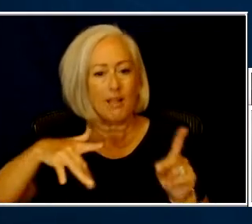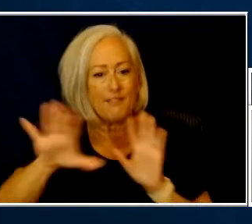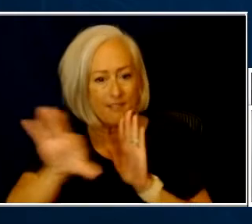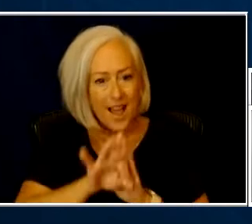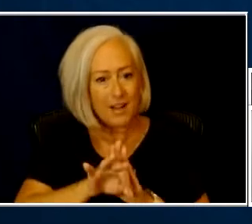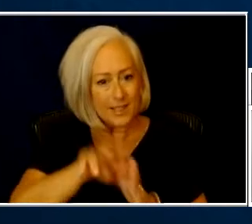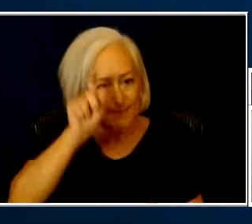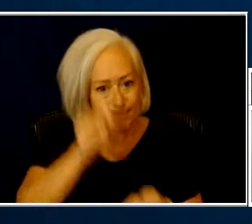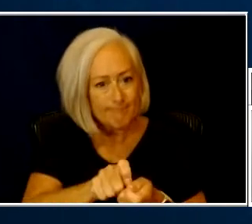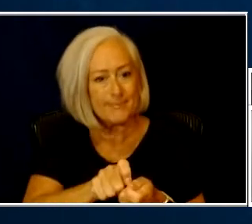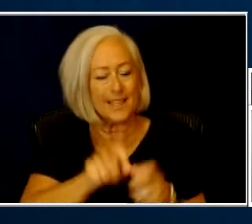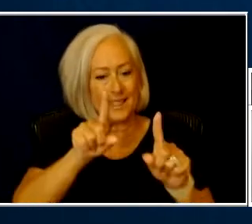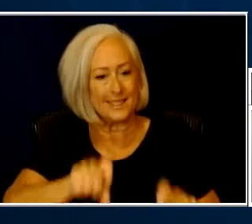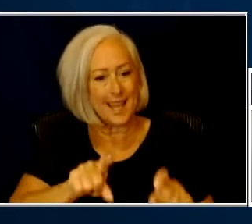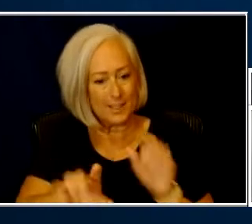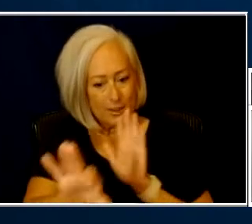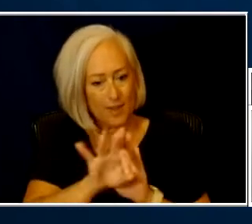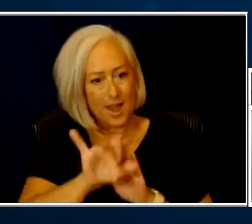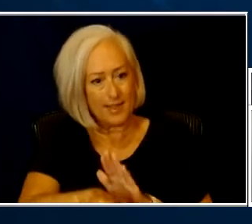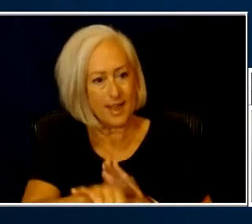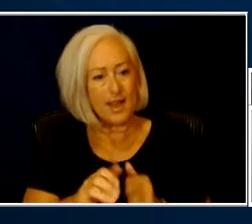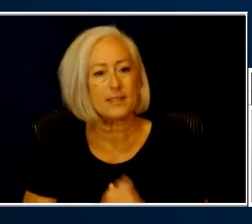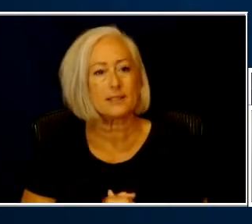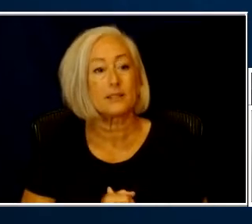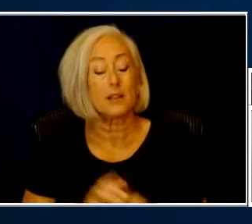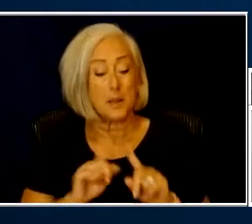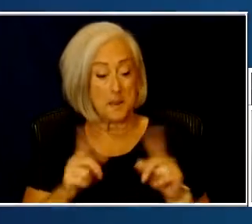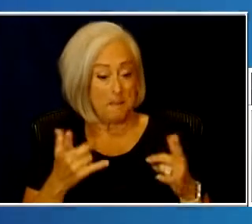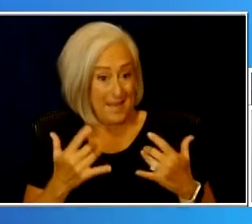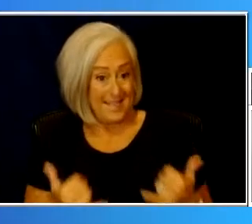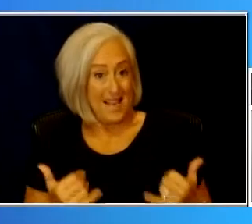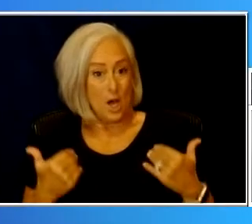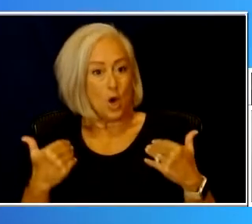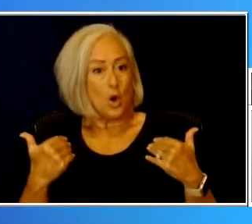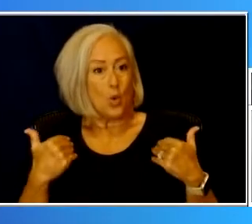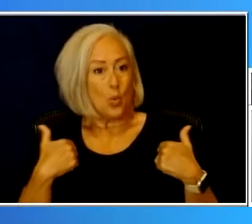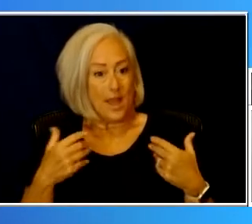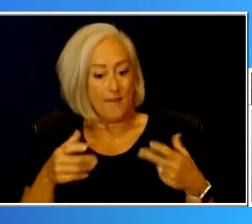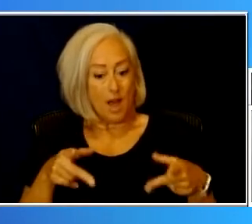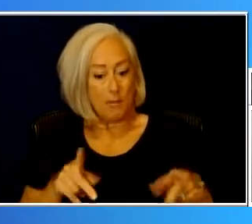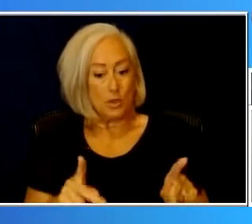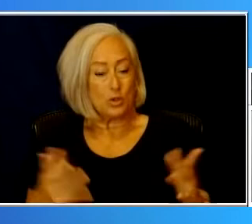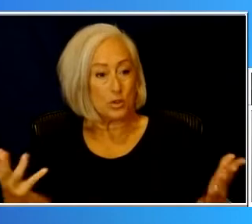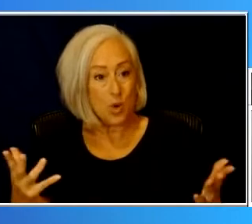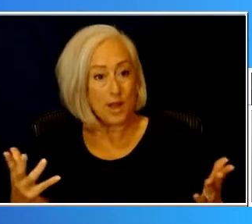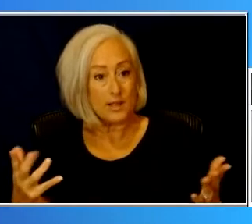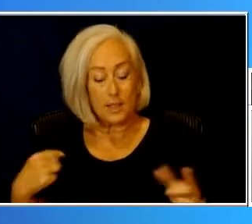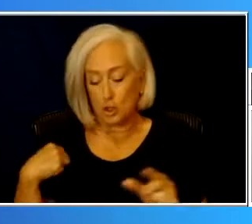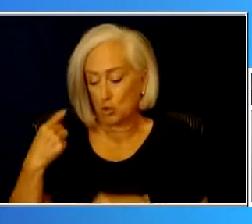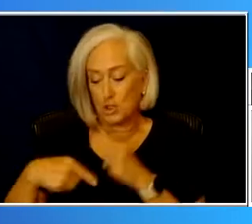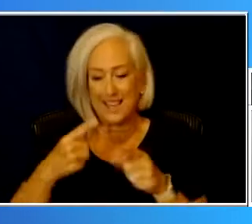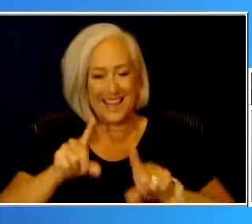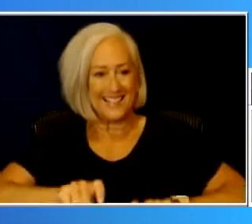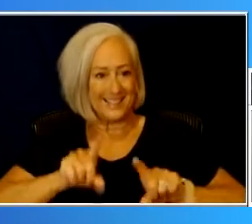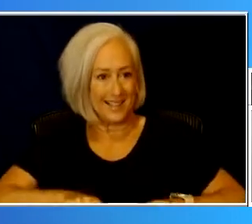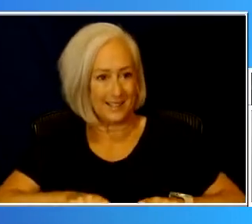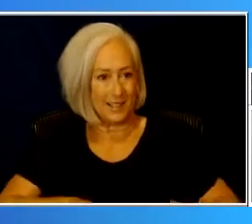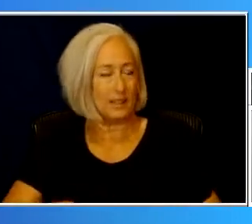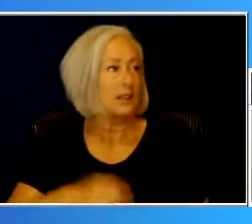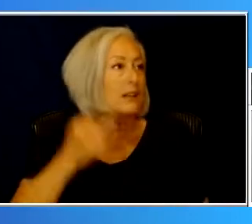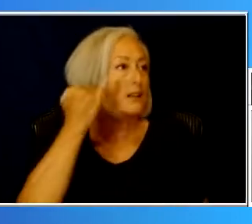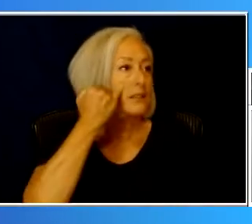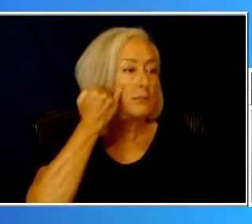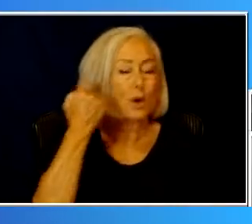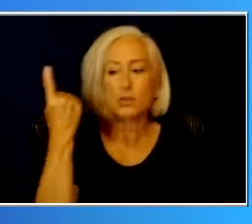that sort of allow us opportunities to intervene earlier are genetic testing. So for those who have a family member who